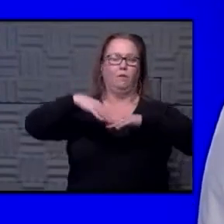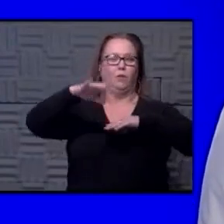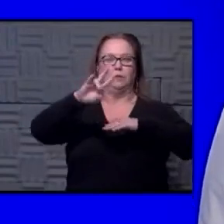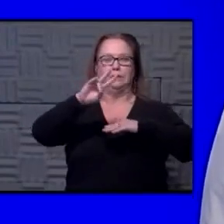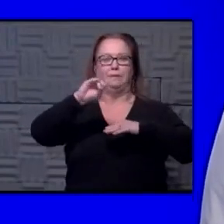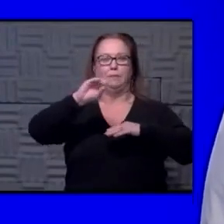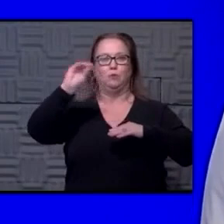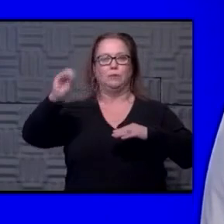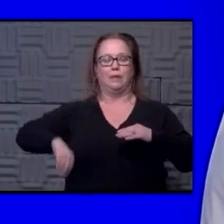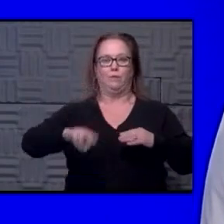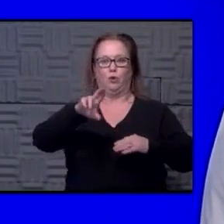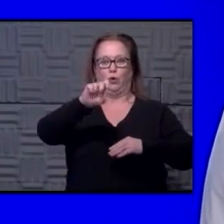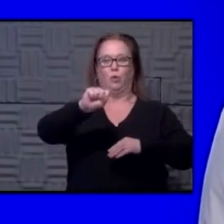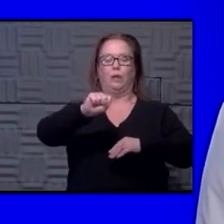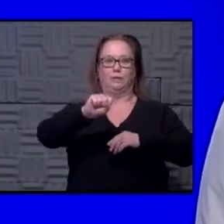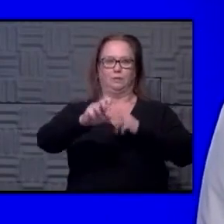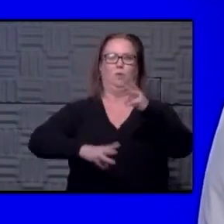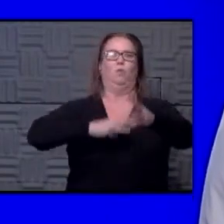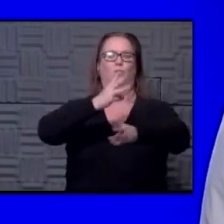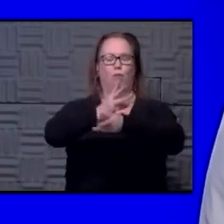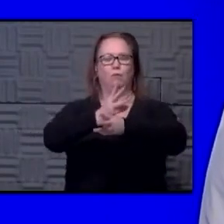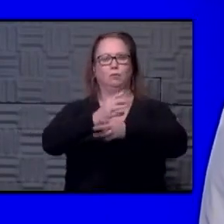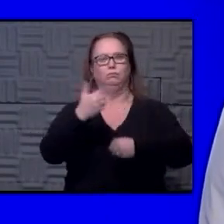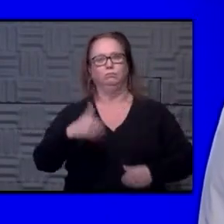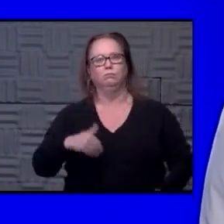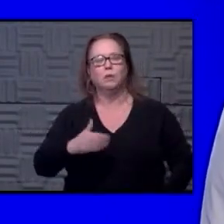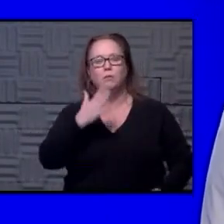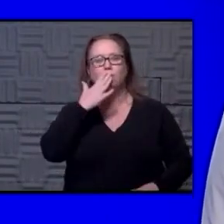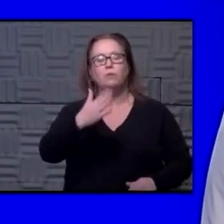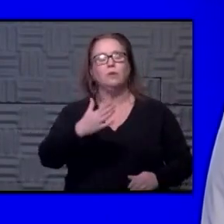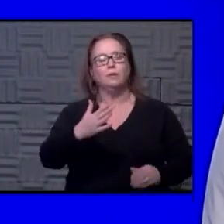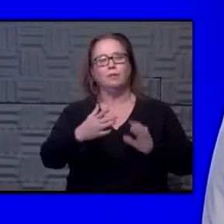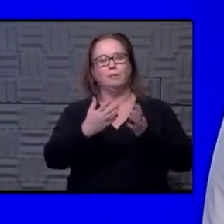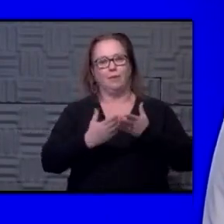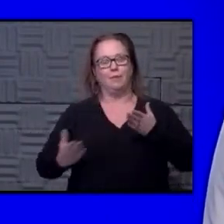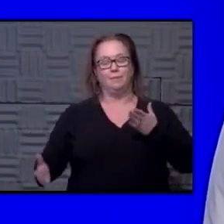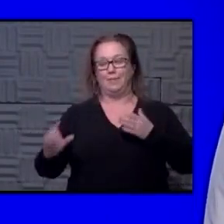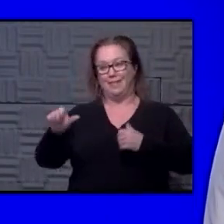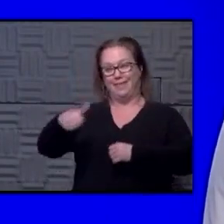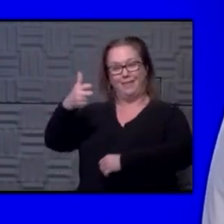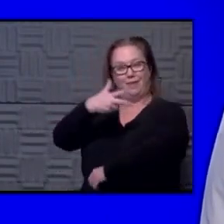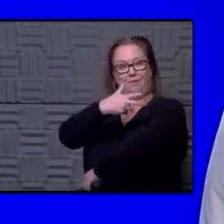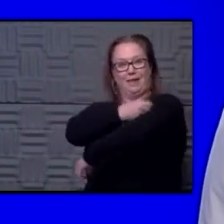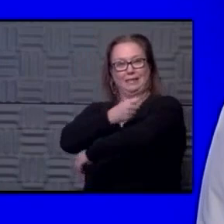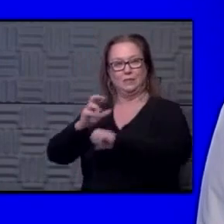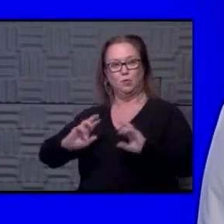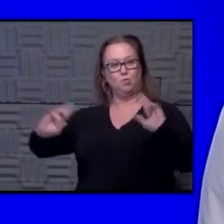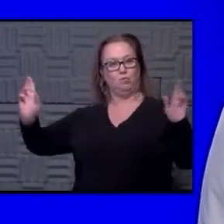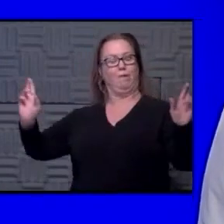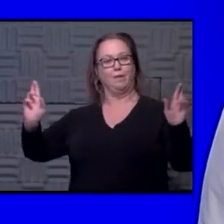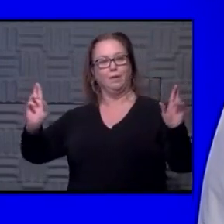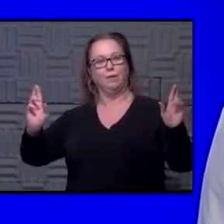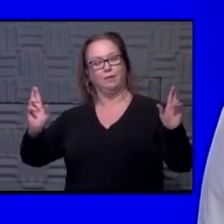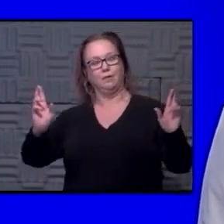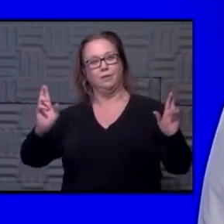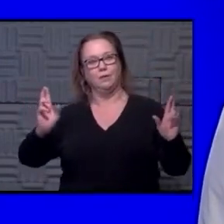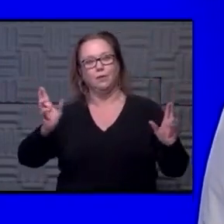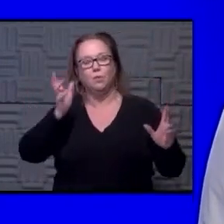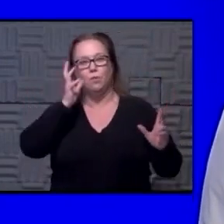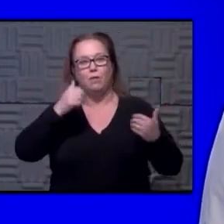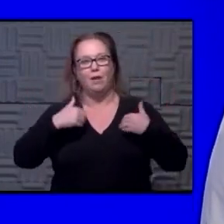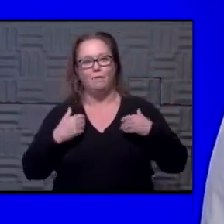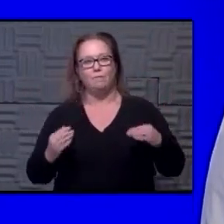for the U.S. population, that's going to be a good thing. And then, of course, as the other vaccines are made available, we will have just